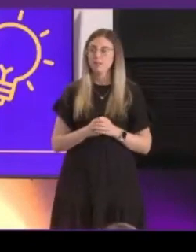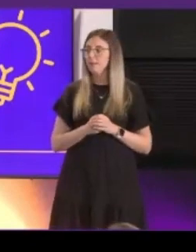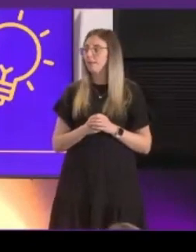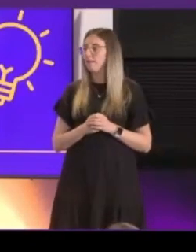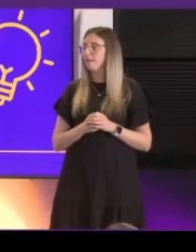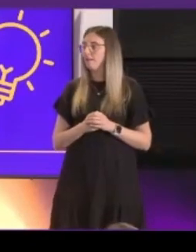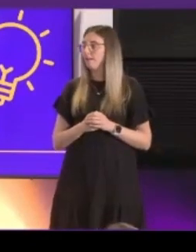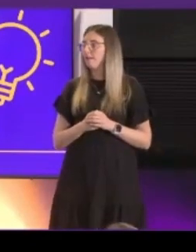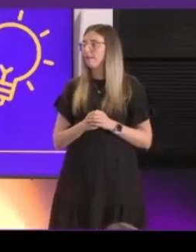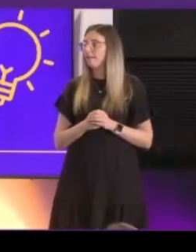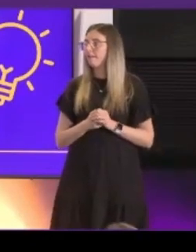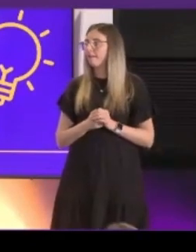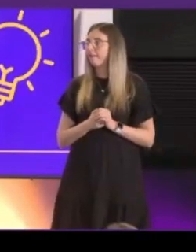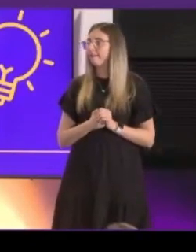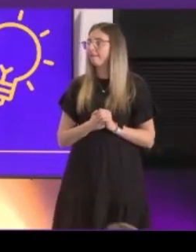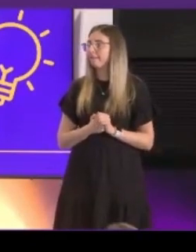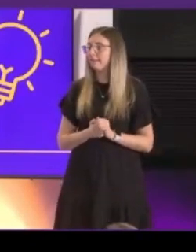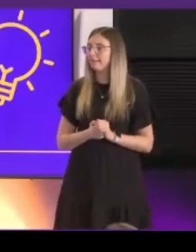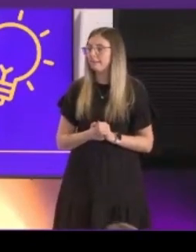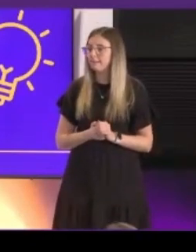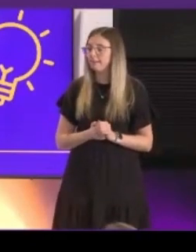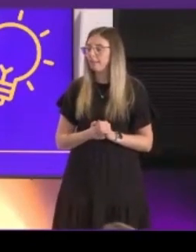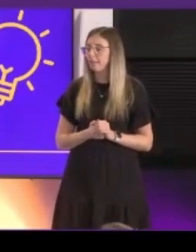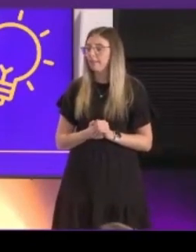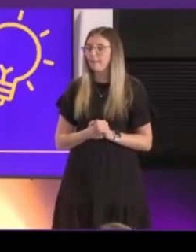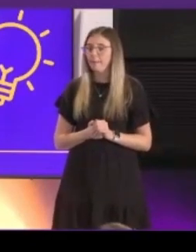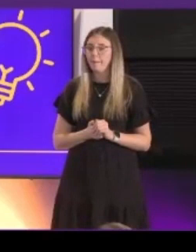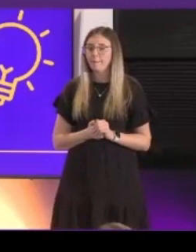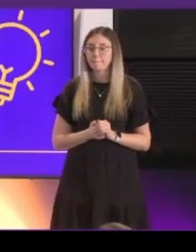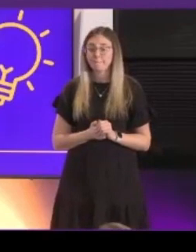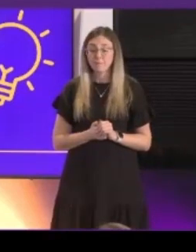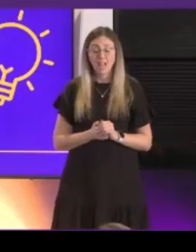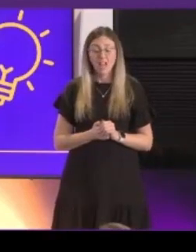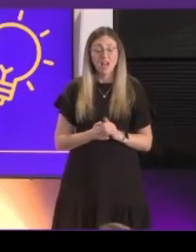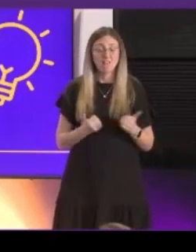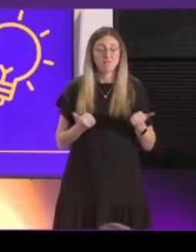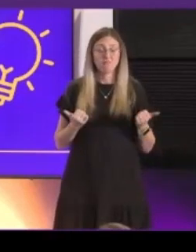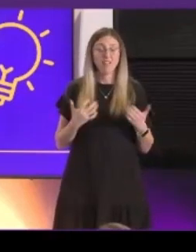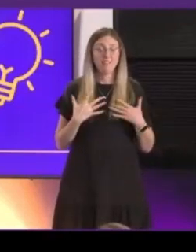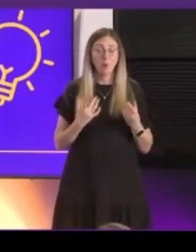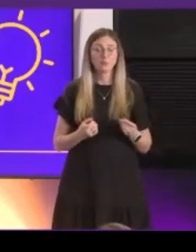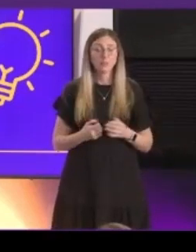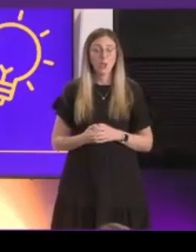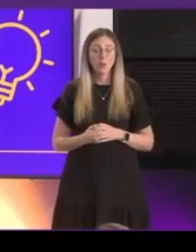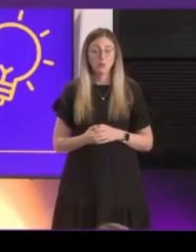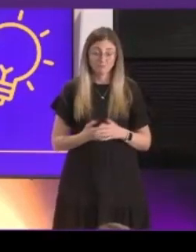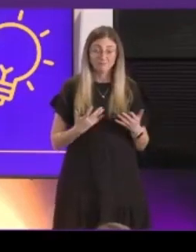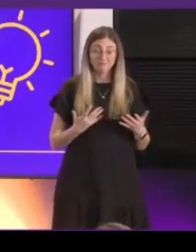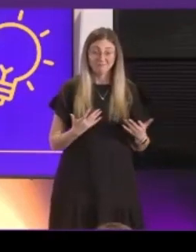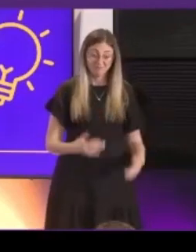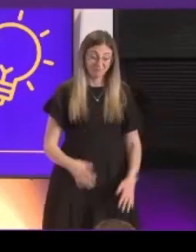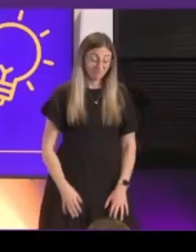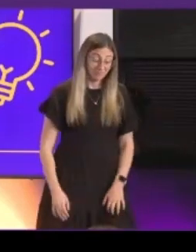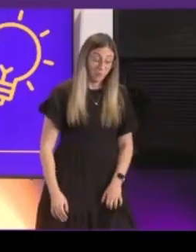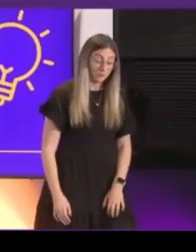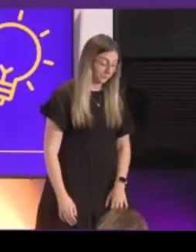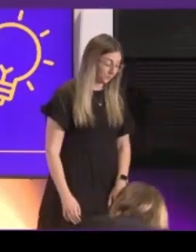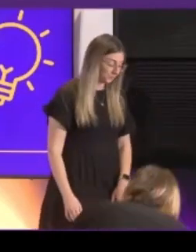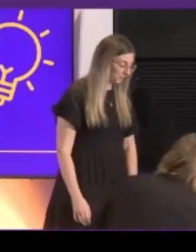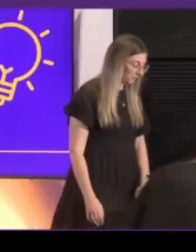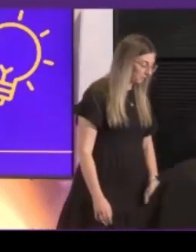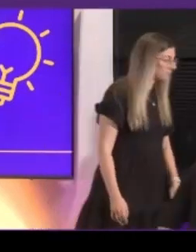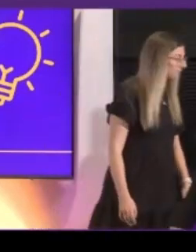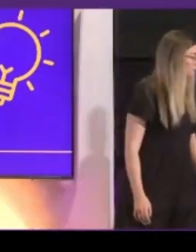Fantastic. Anyone else want to build on that? Are you stopping bonuses at RNIB, Rob? Yeah. Yeah, I